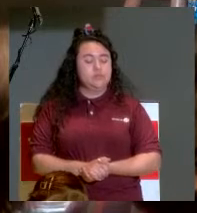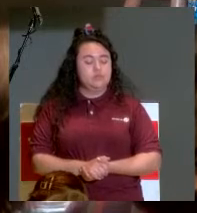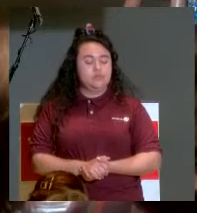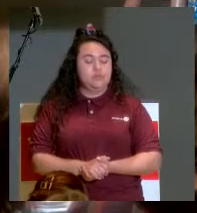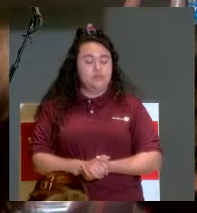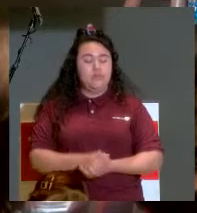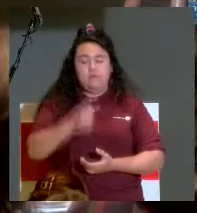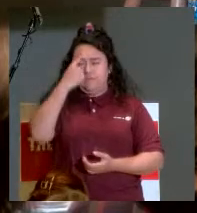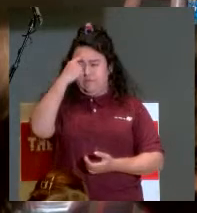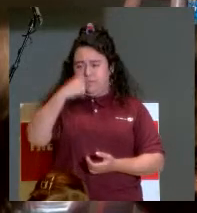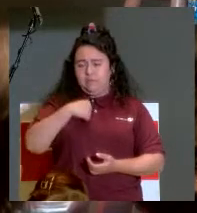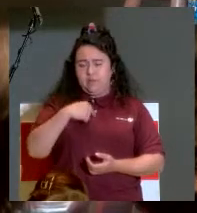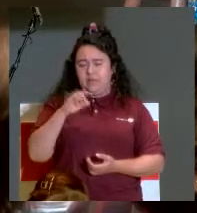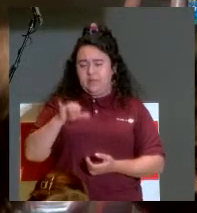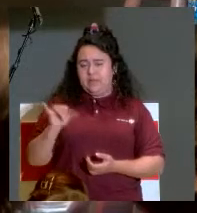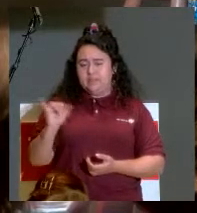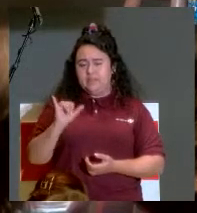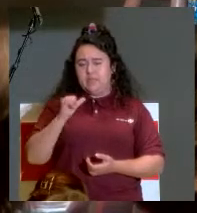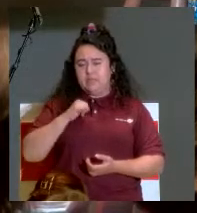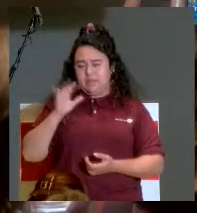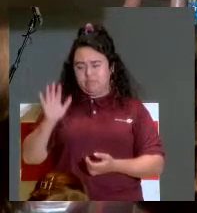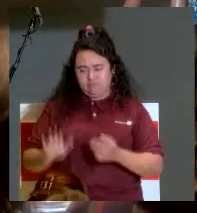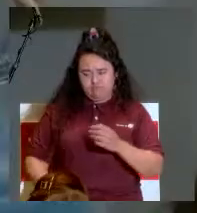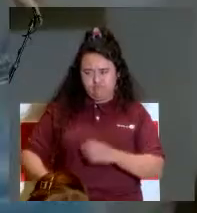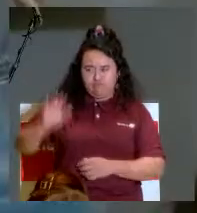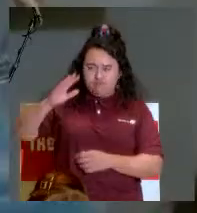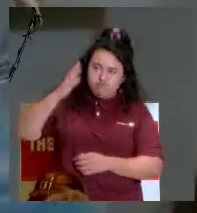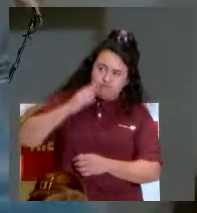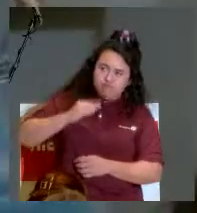it's almost like my childhood